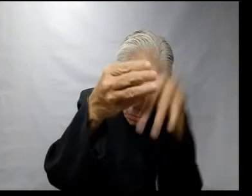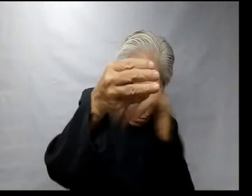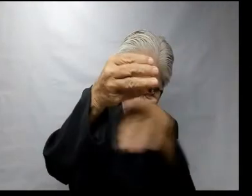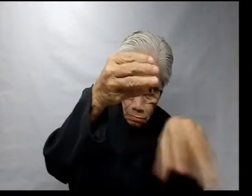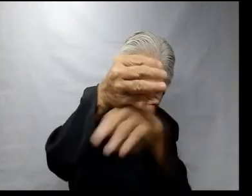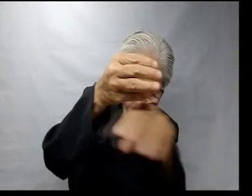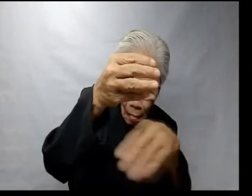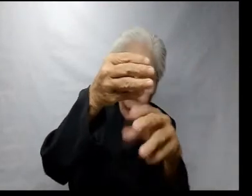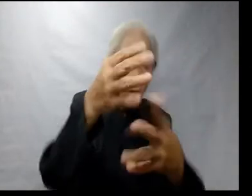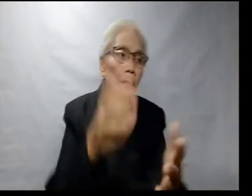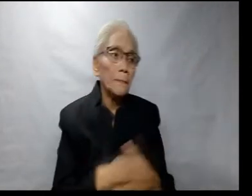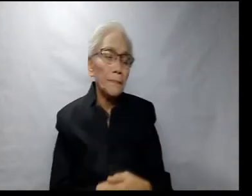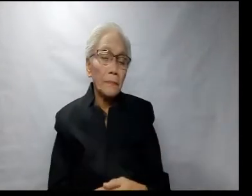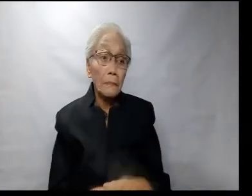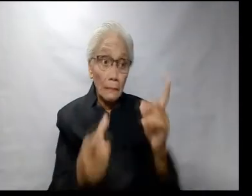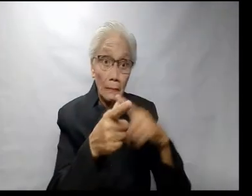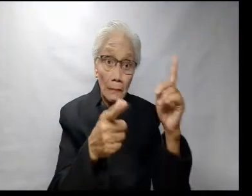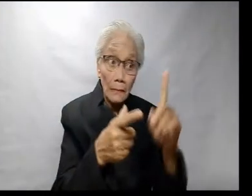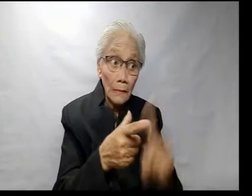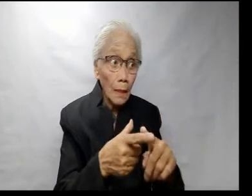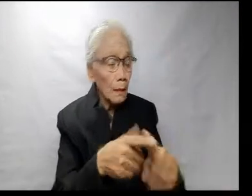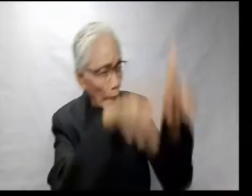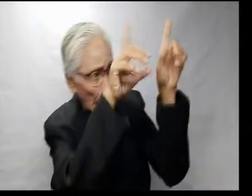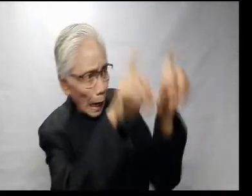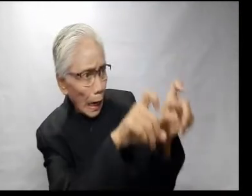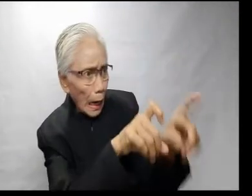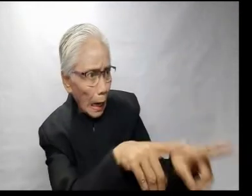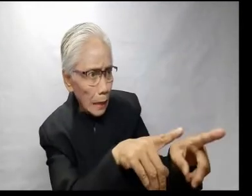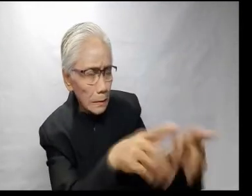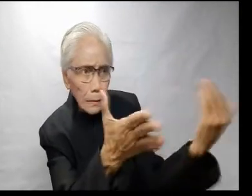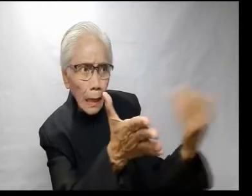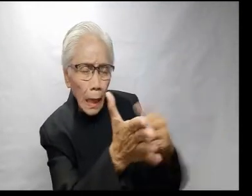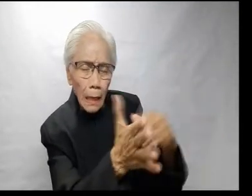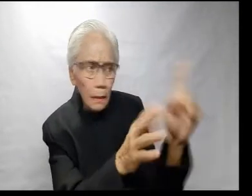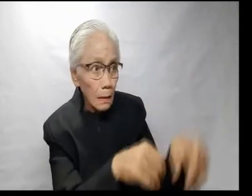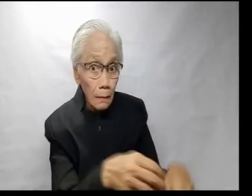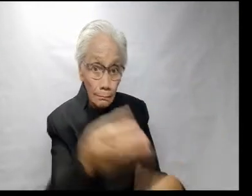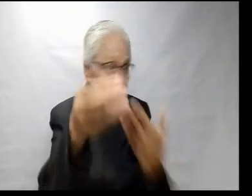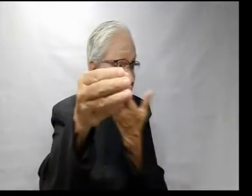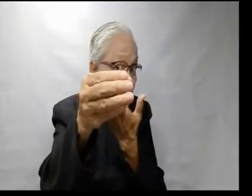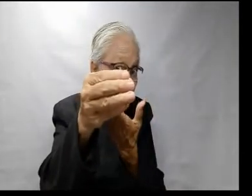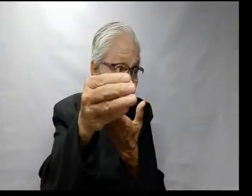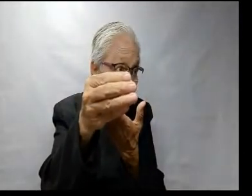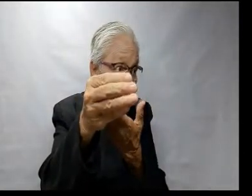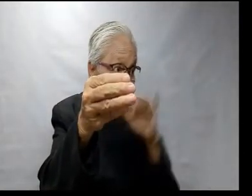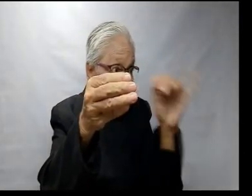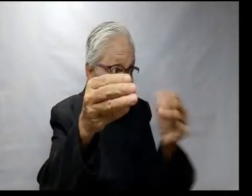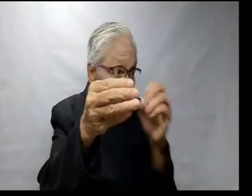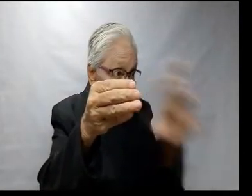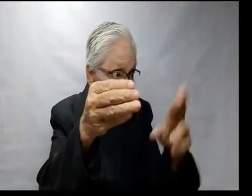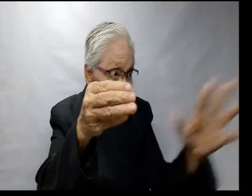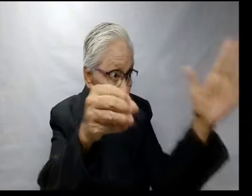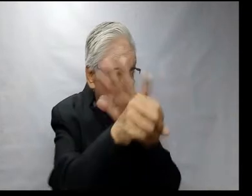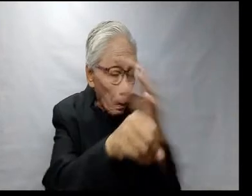into the space between the big rocks. Then he asked the group once more, "Is the jar